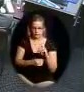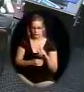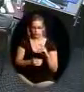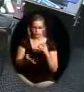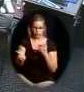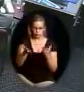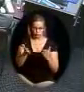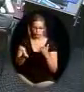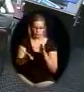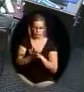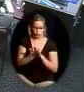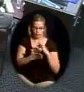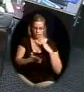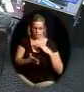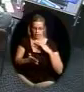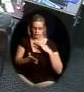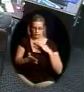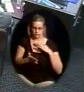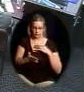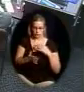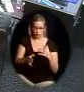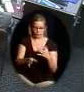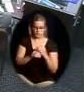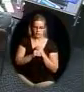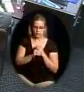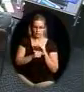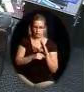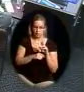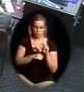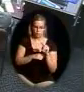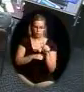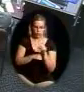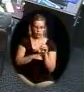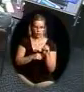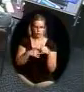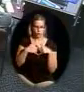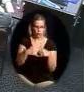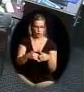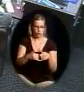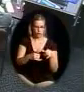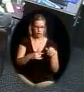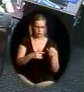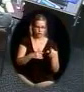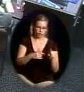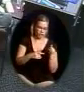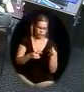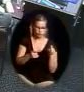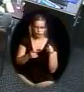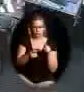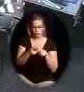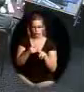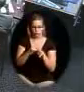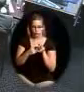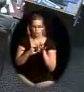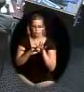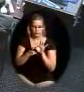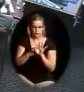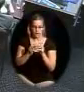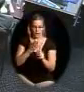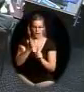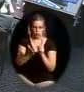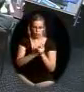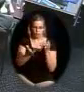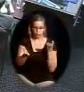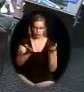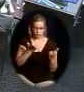Schools volunteers who are receiving the Bronze Award for 100 to 249 hours of service. And